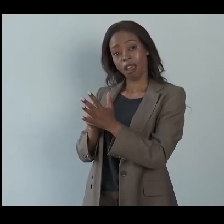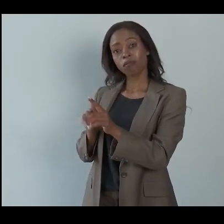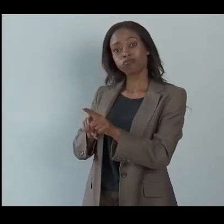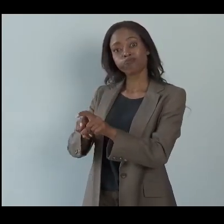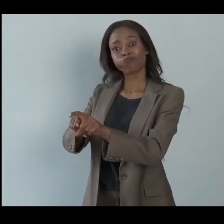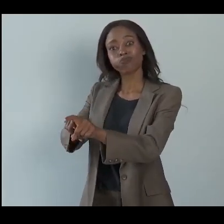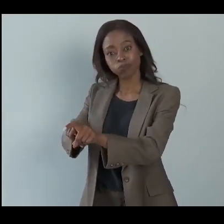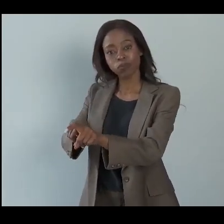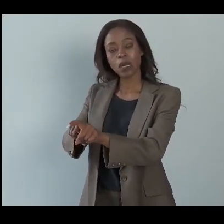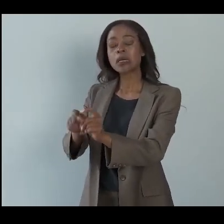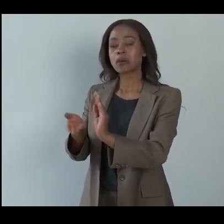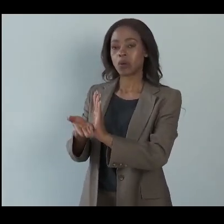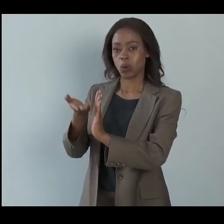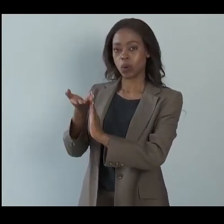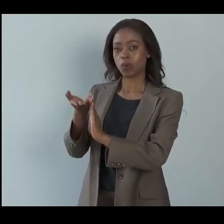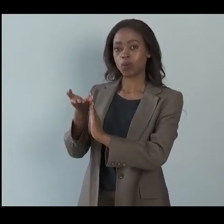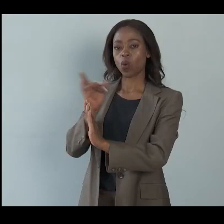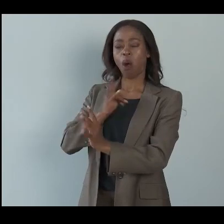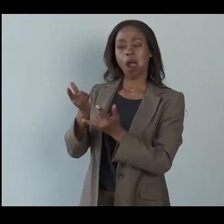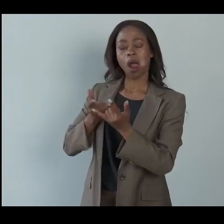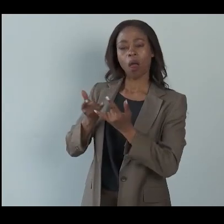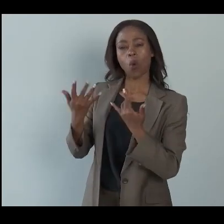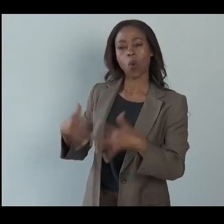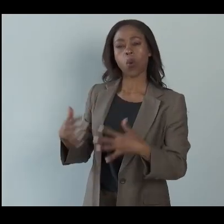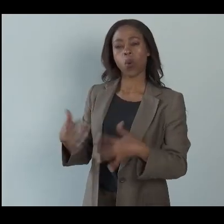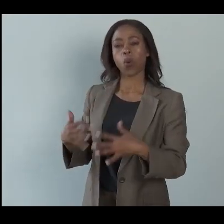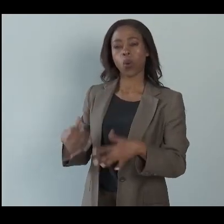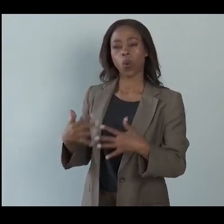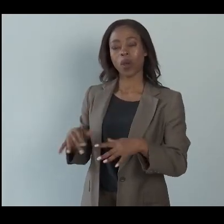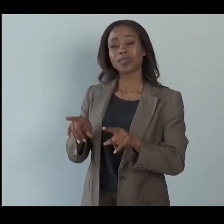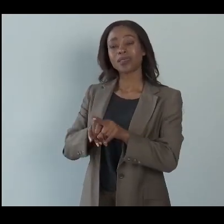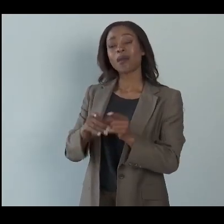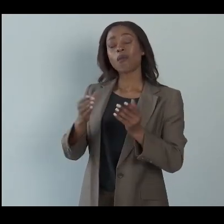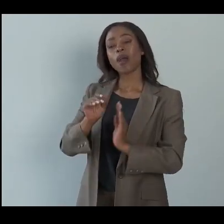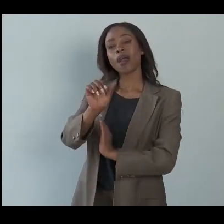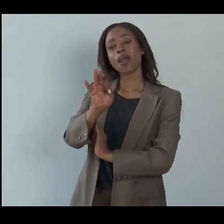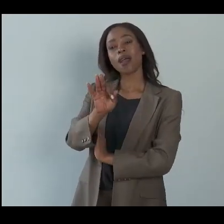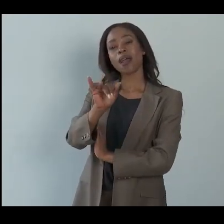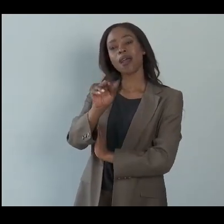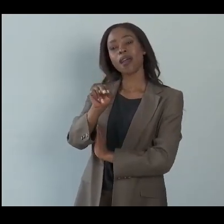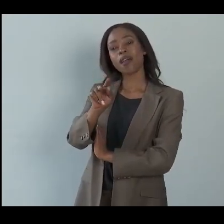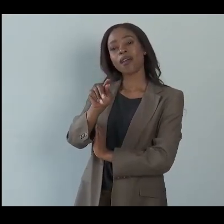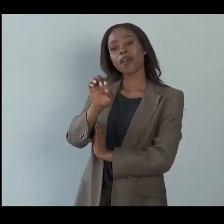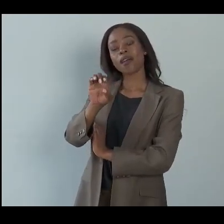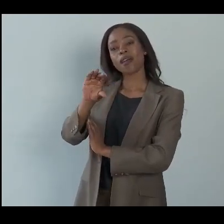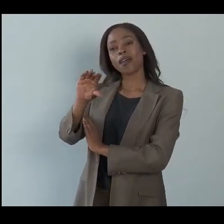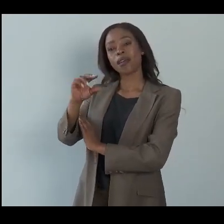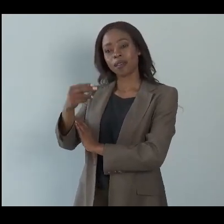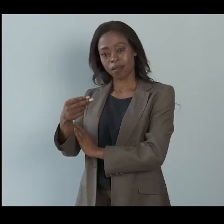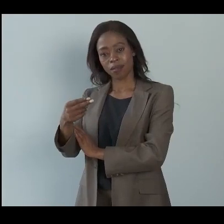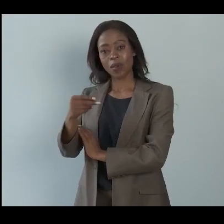offset by strong hardware sales in Altron FinTech in the prior period and impacted by the sale of the ATM